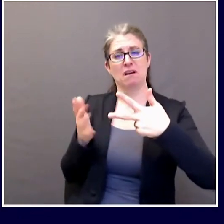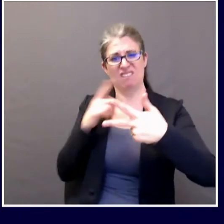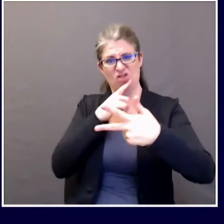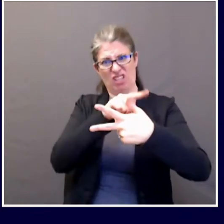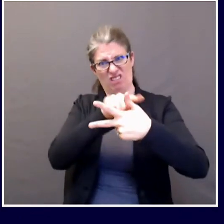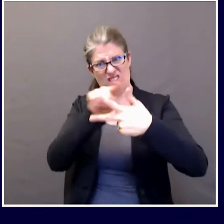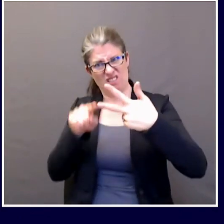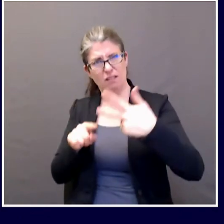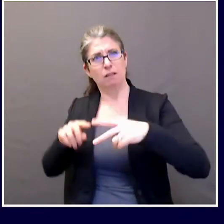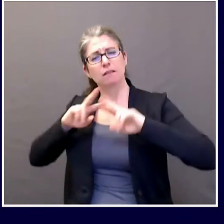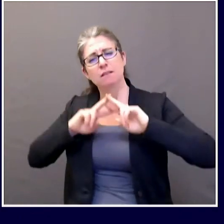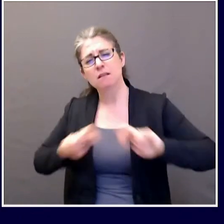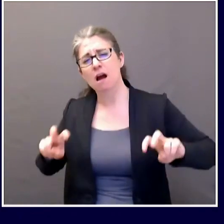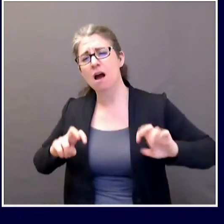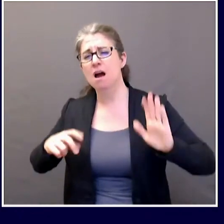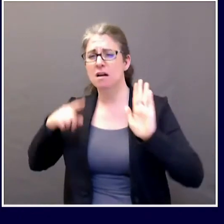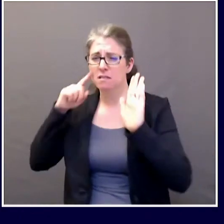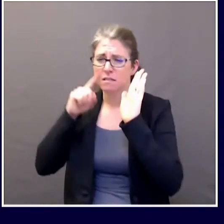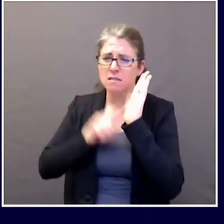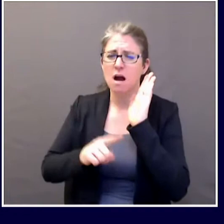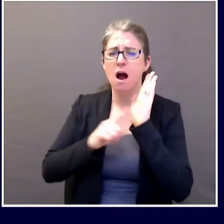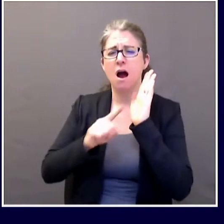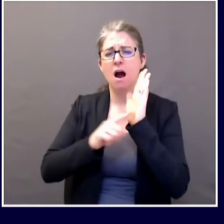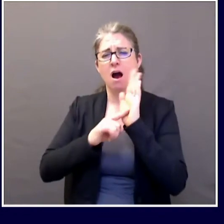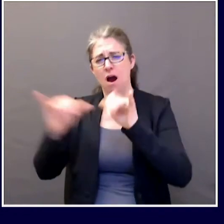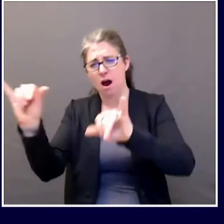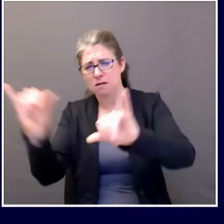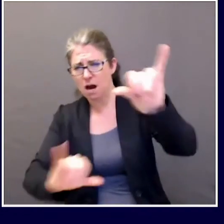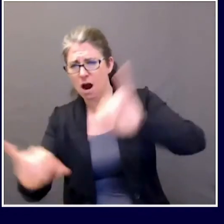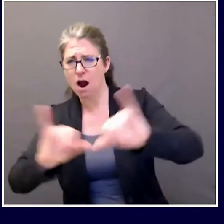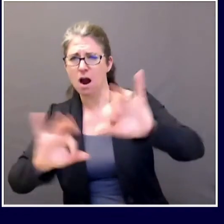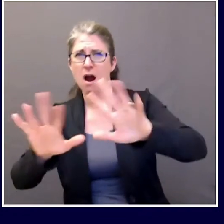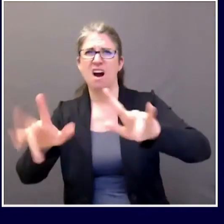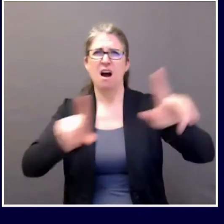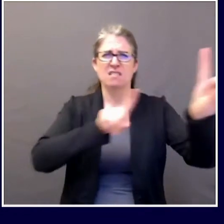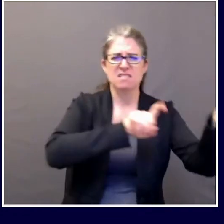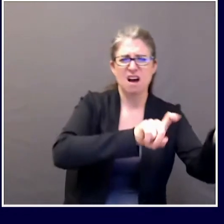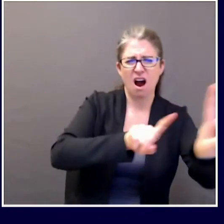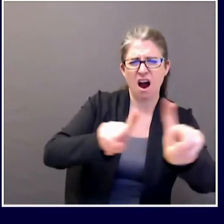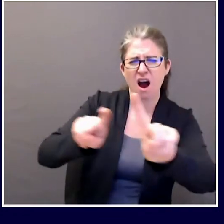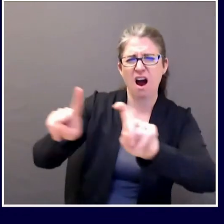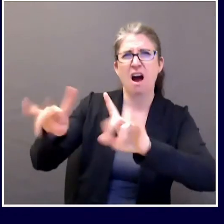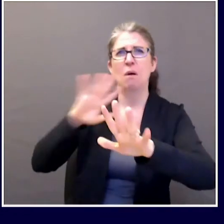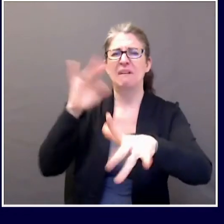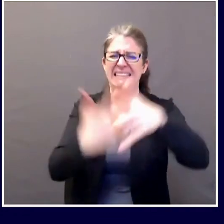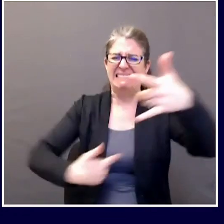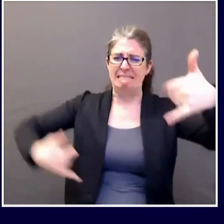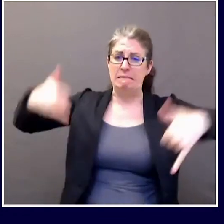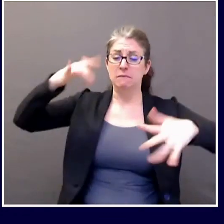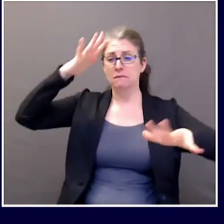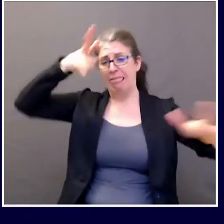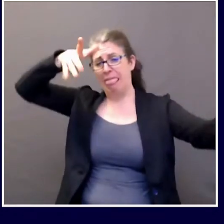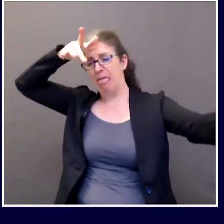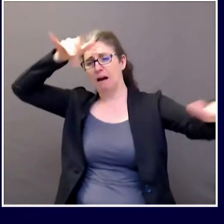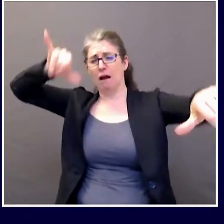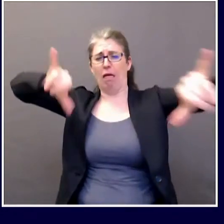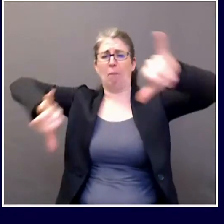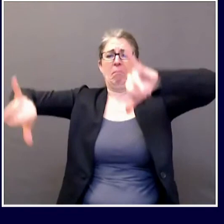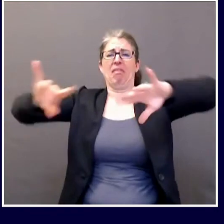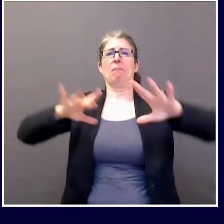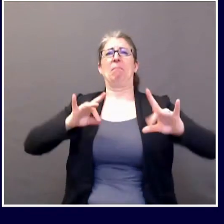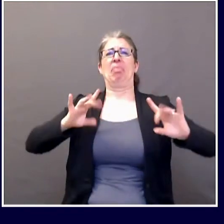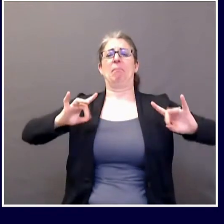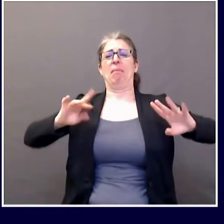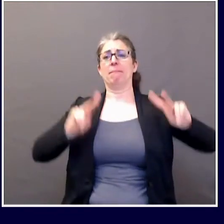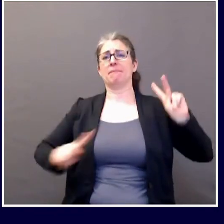of the vaccine has been undertaken. And so I guess, Chris, the first question on the table is for those who are hoping or wishing that